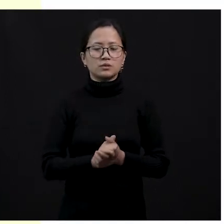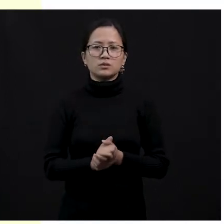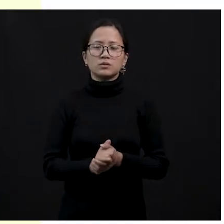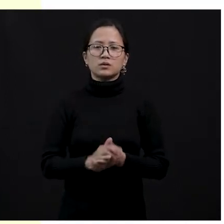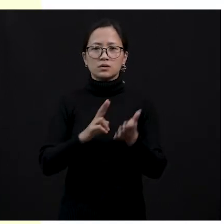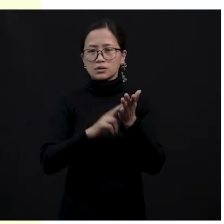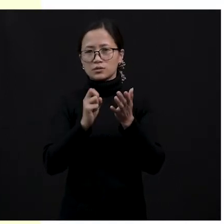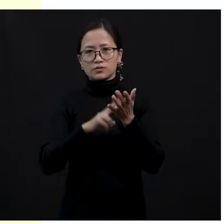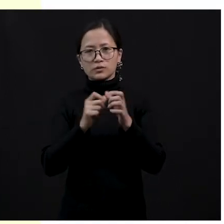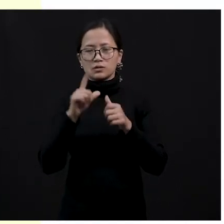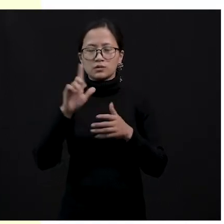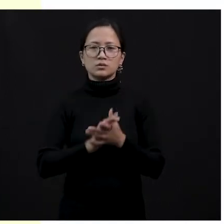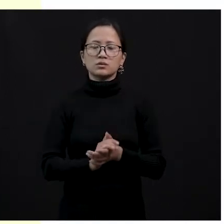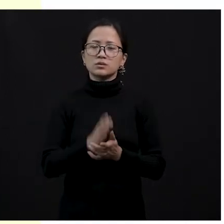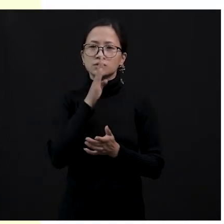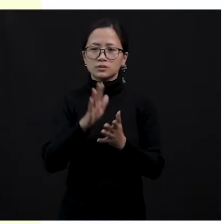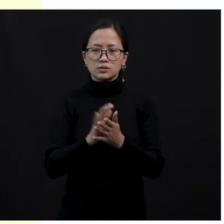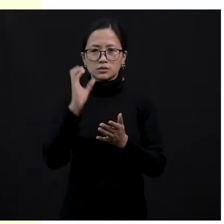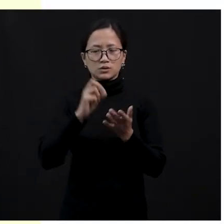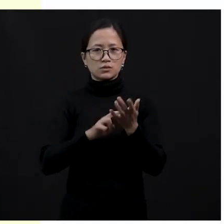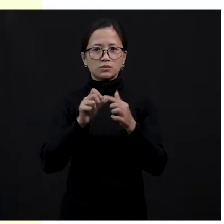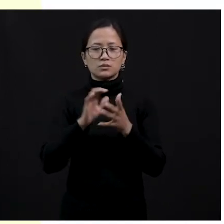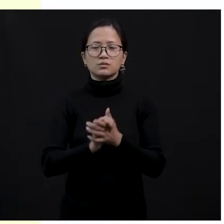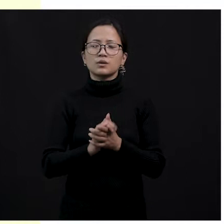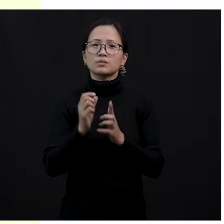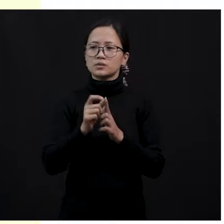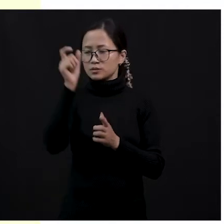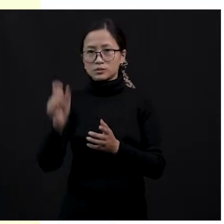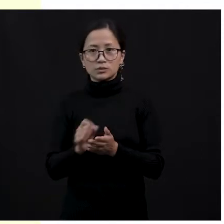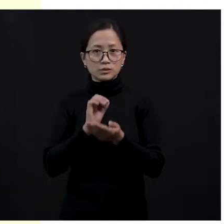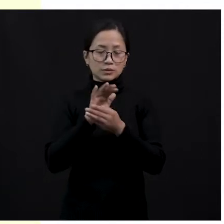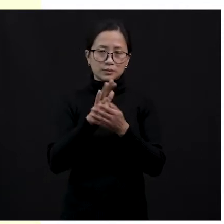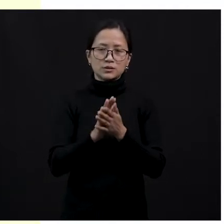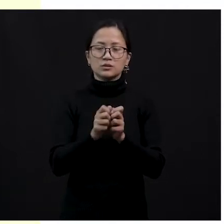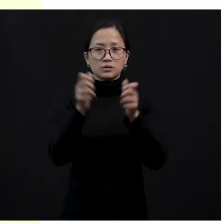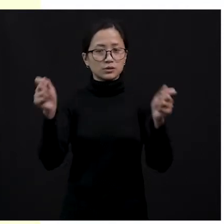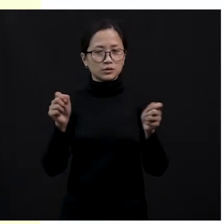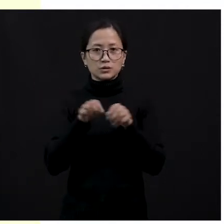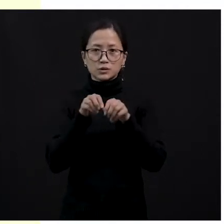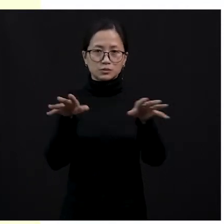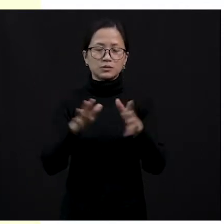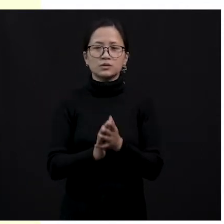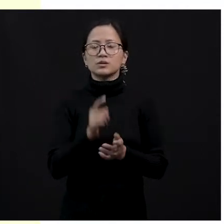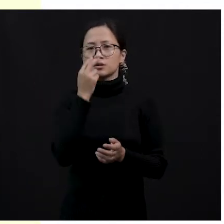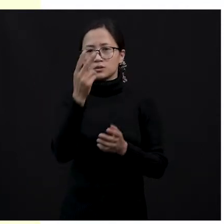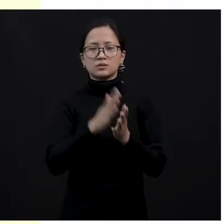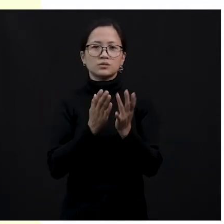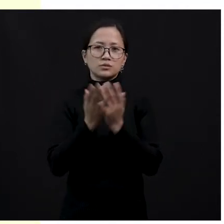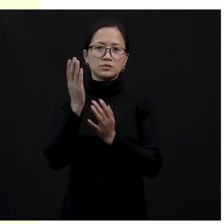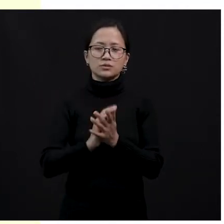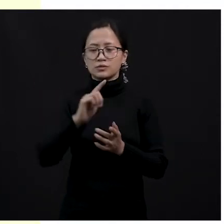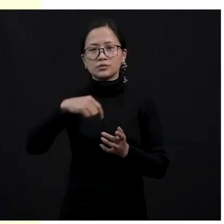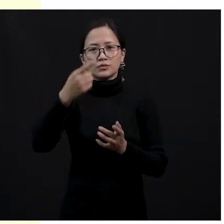A novel I've written is being considered by a publisher. If he likes it enough, it'll see me through